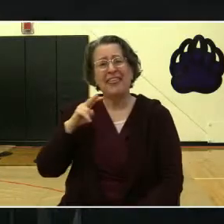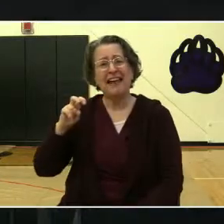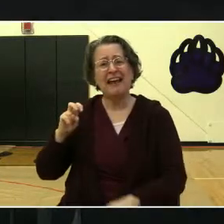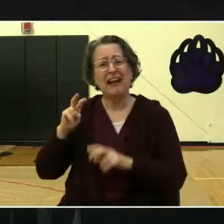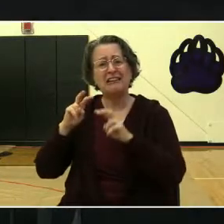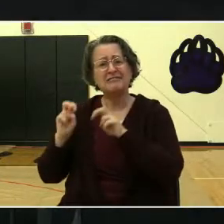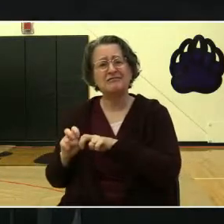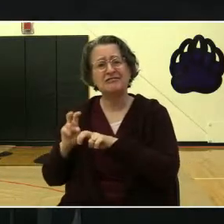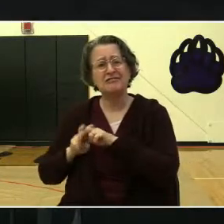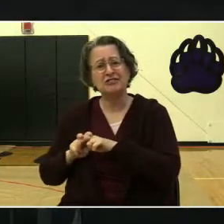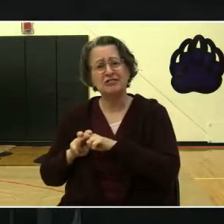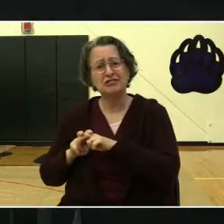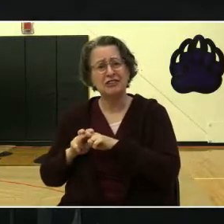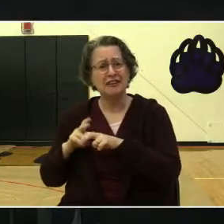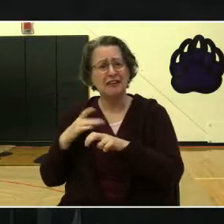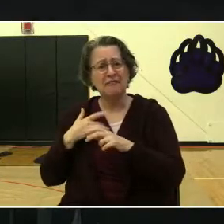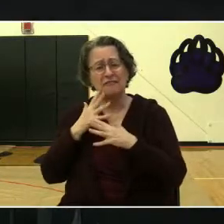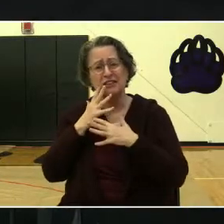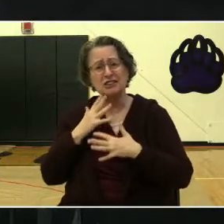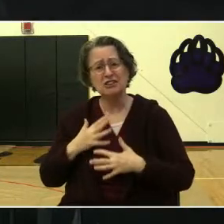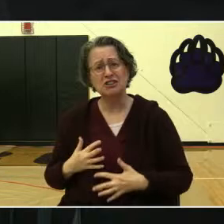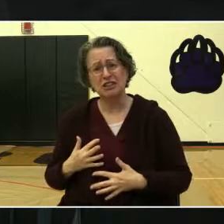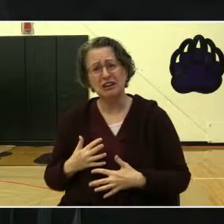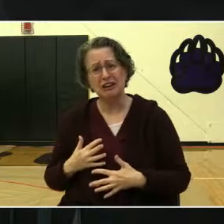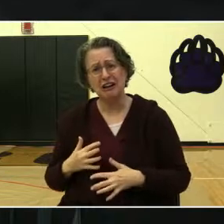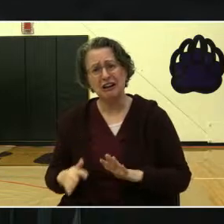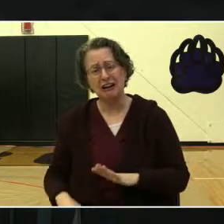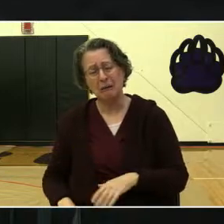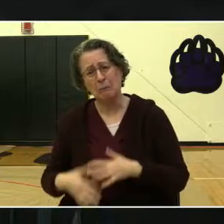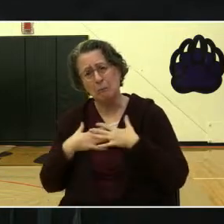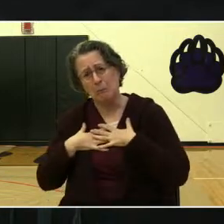you I don't want to see anybody get